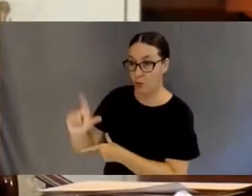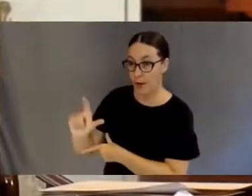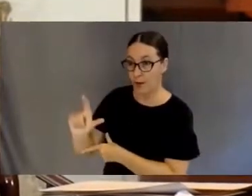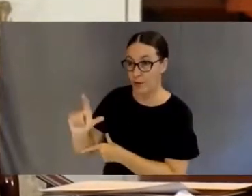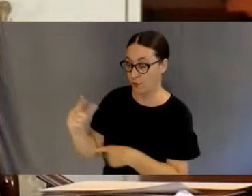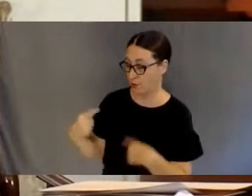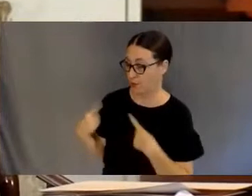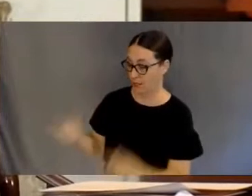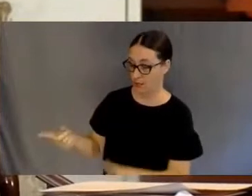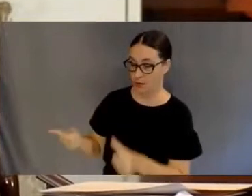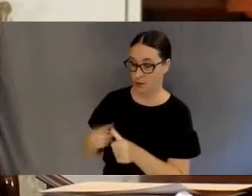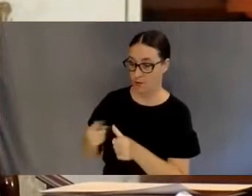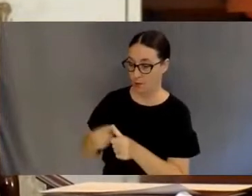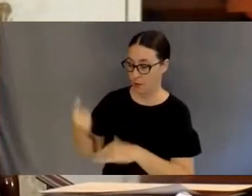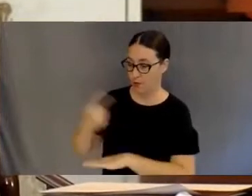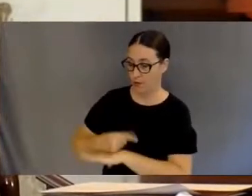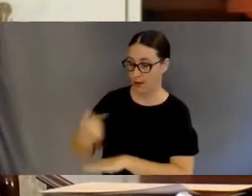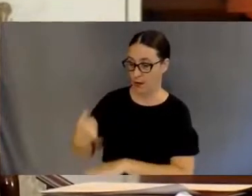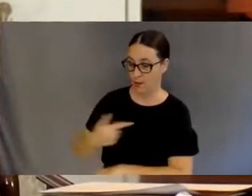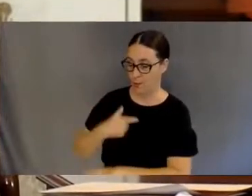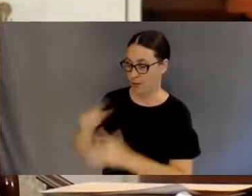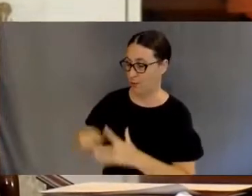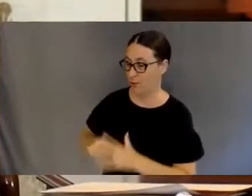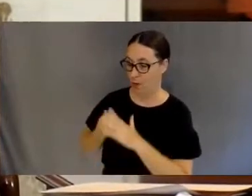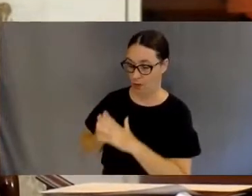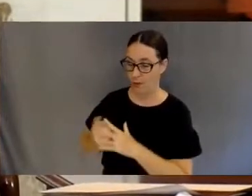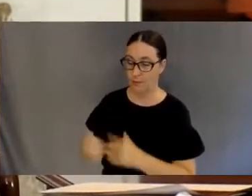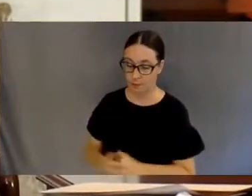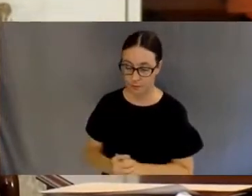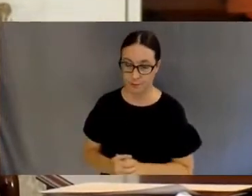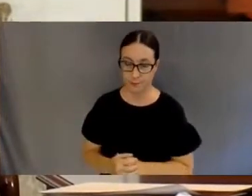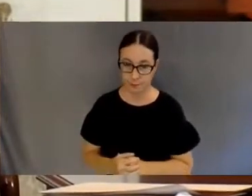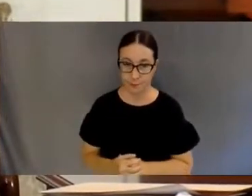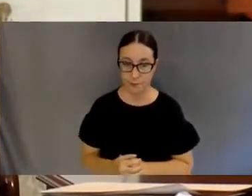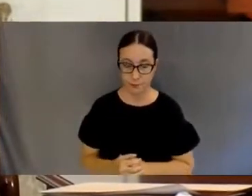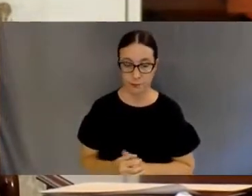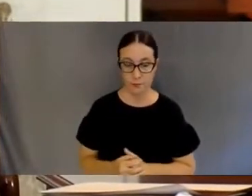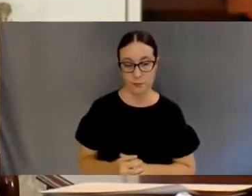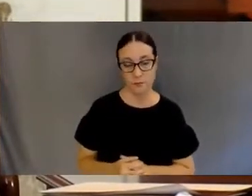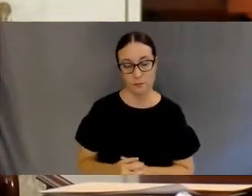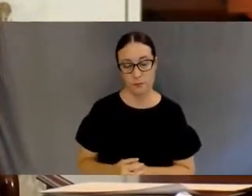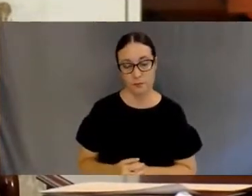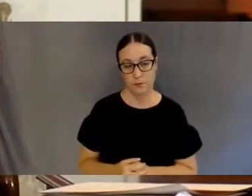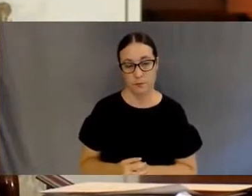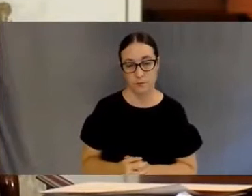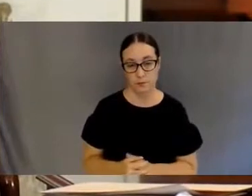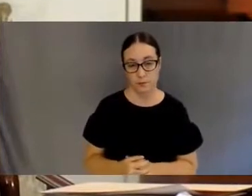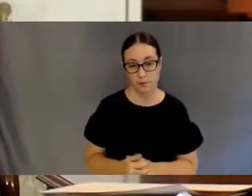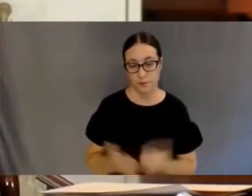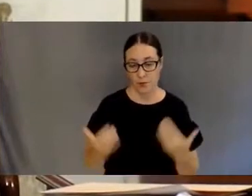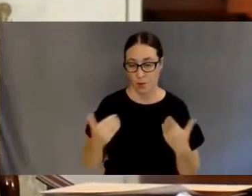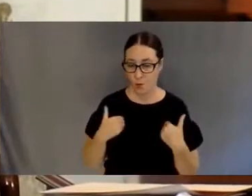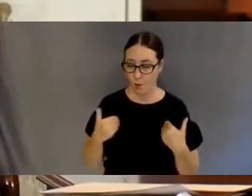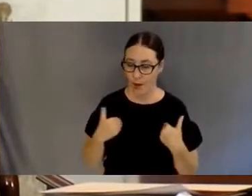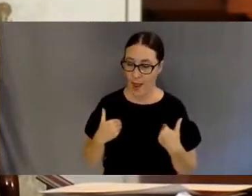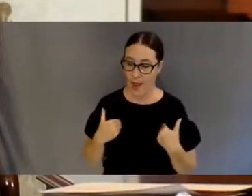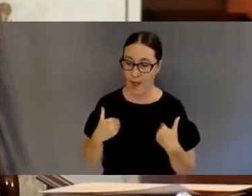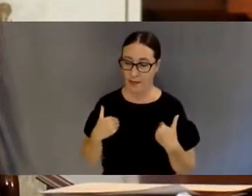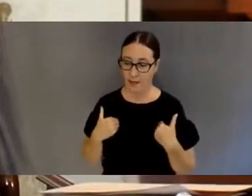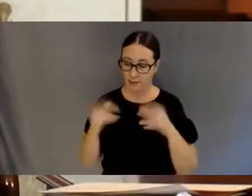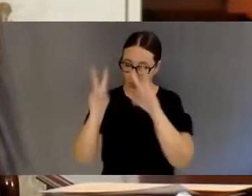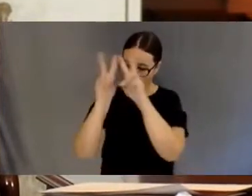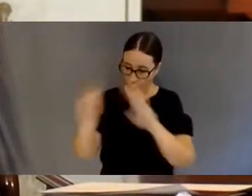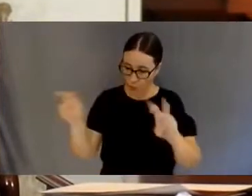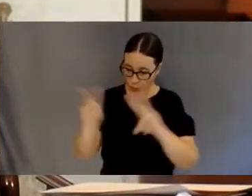day one. And we've conducted a top-to-bottom review of what